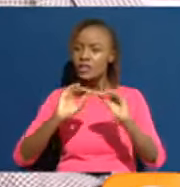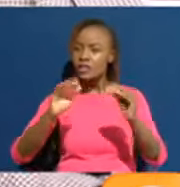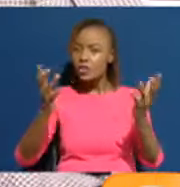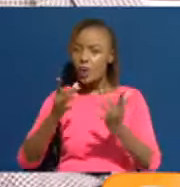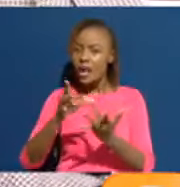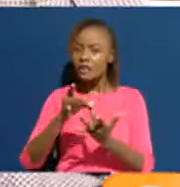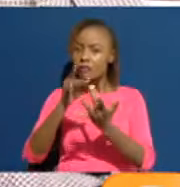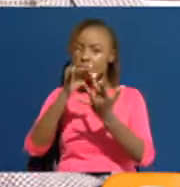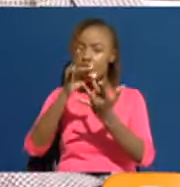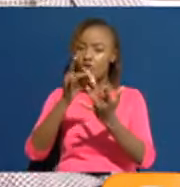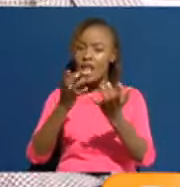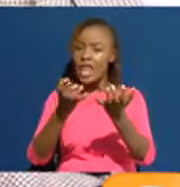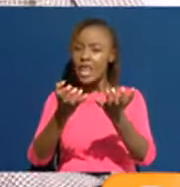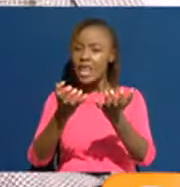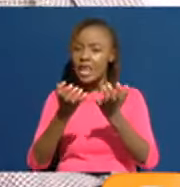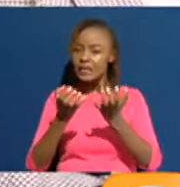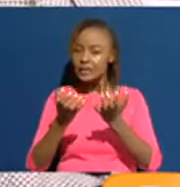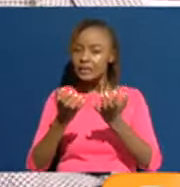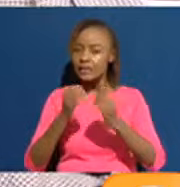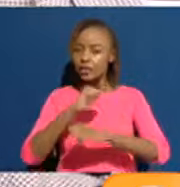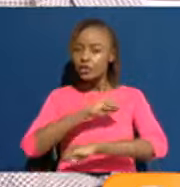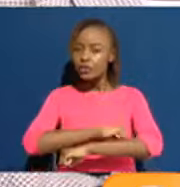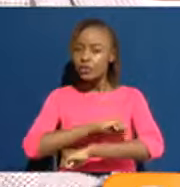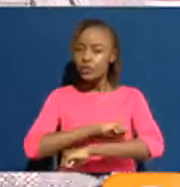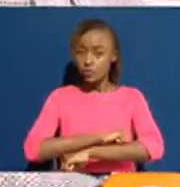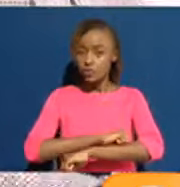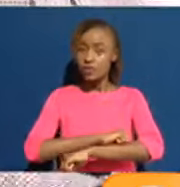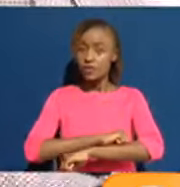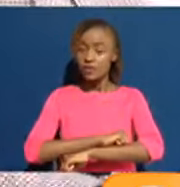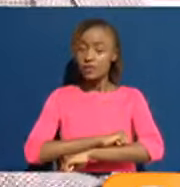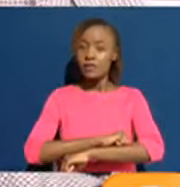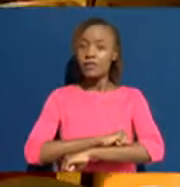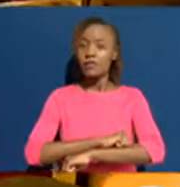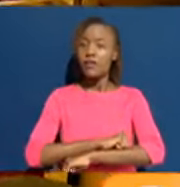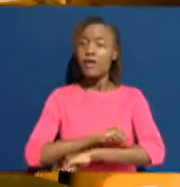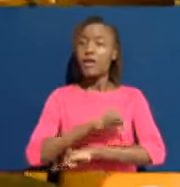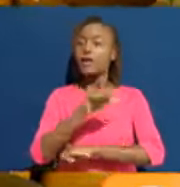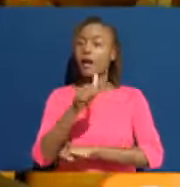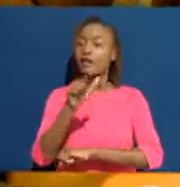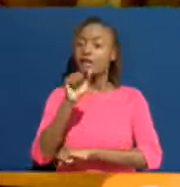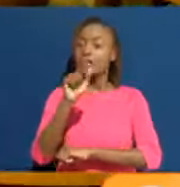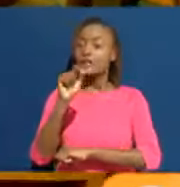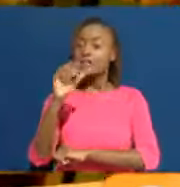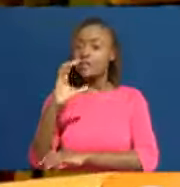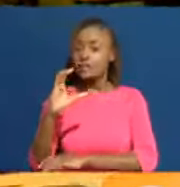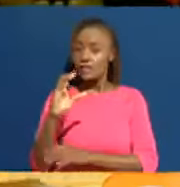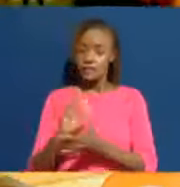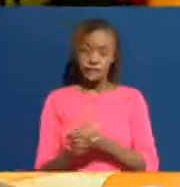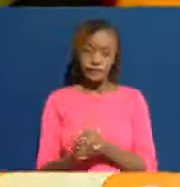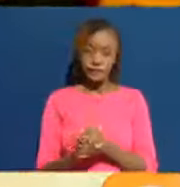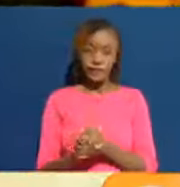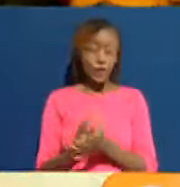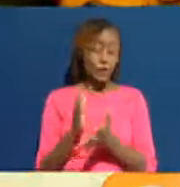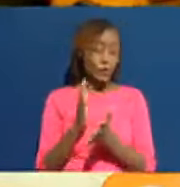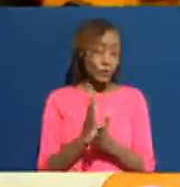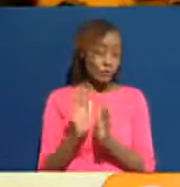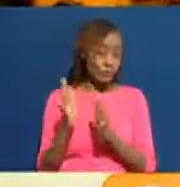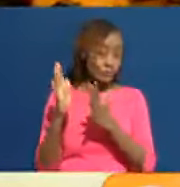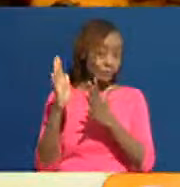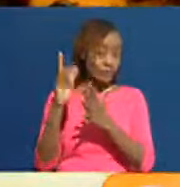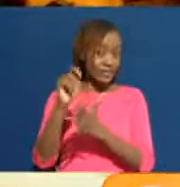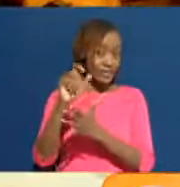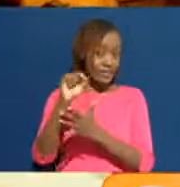needs schools and TTCs. Licha kuipongeza tume hiyo kwa nyongeza ya